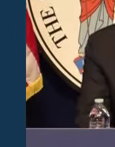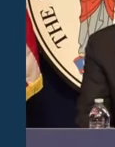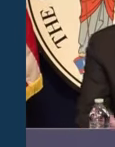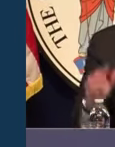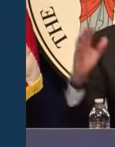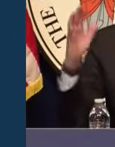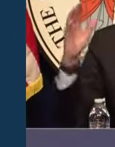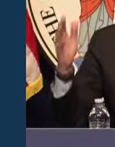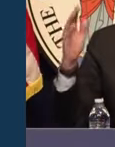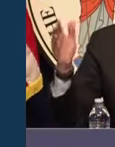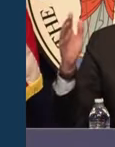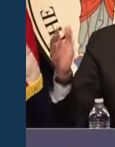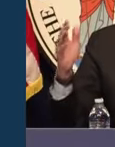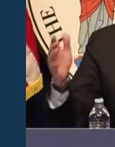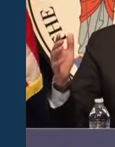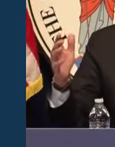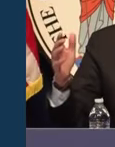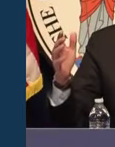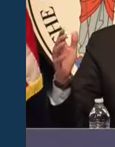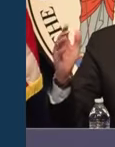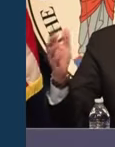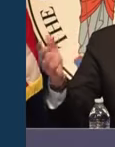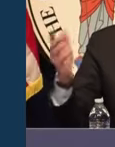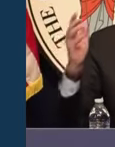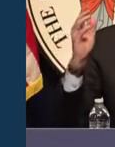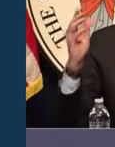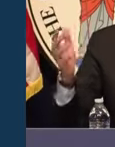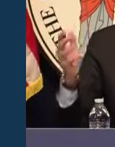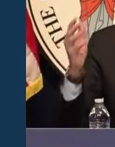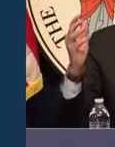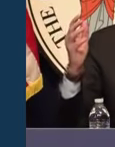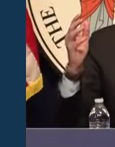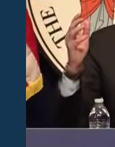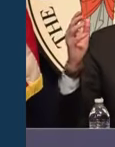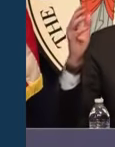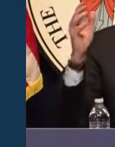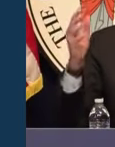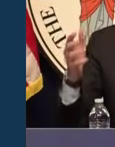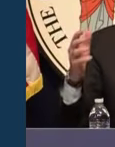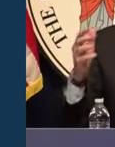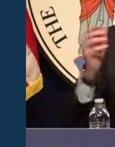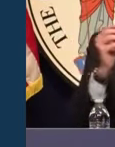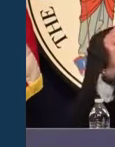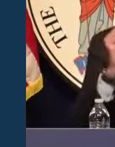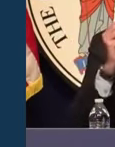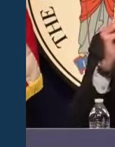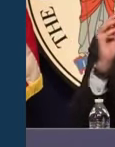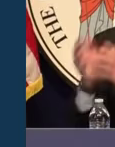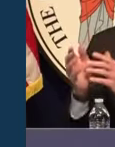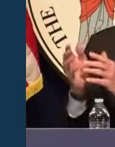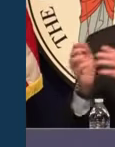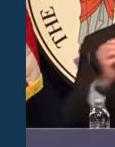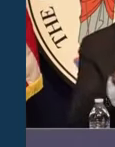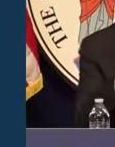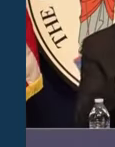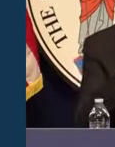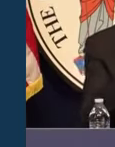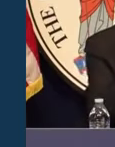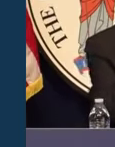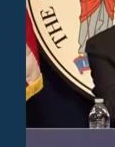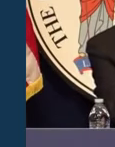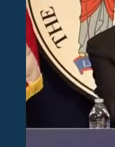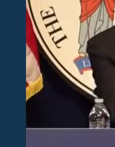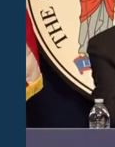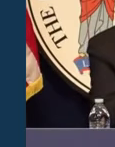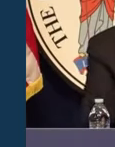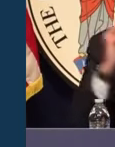that. Remember, this is a war with two fronts. And again, I want to keep hearkening back to Churchill. Never have so few done so